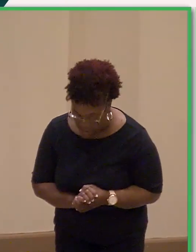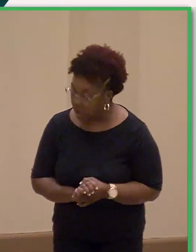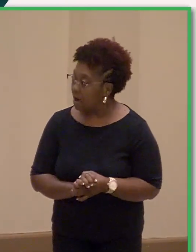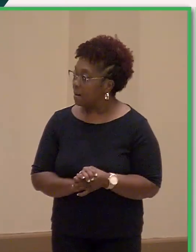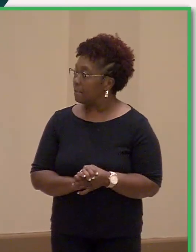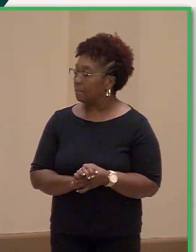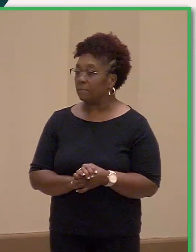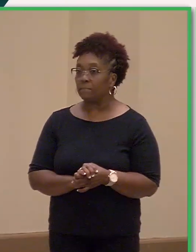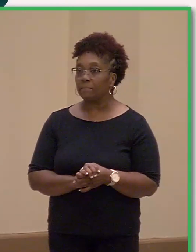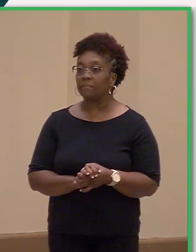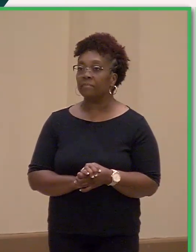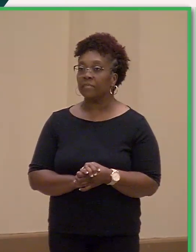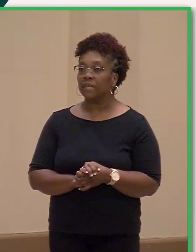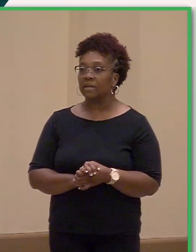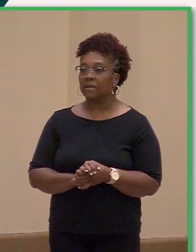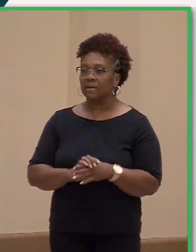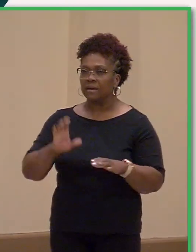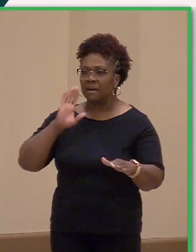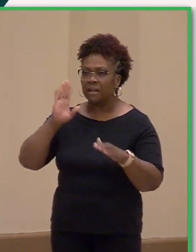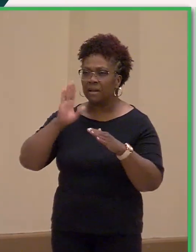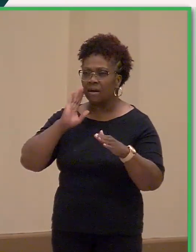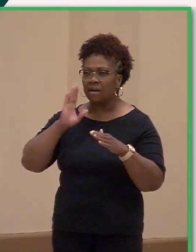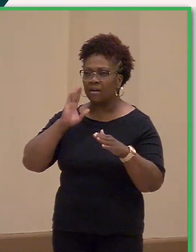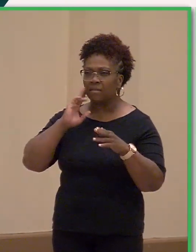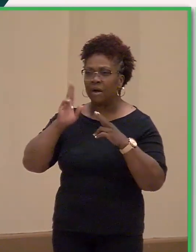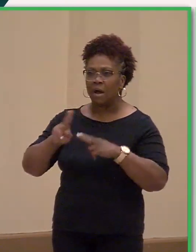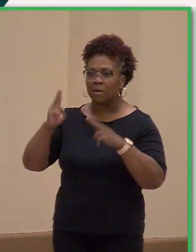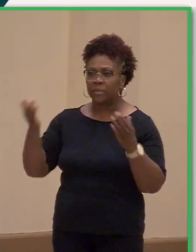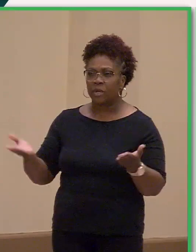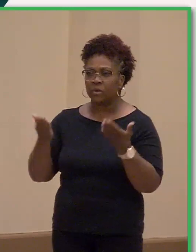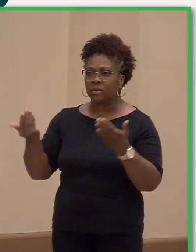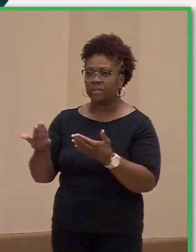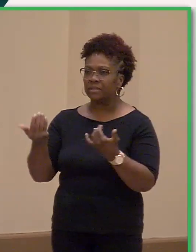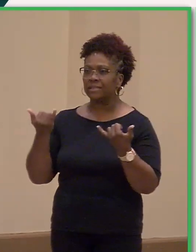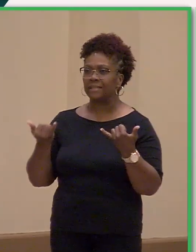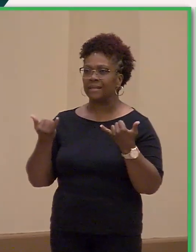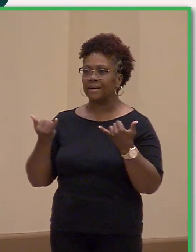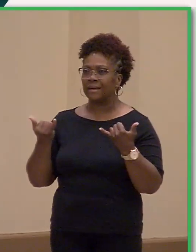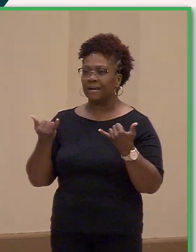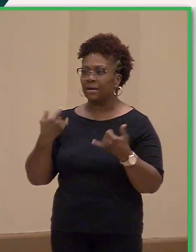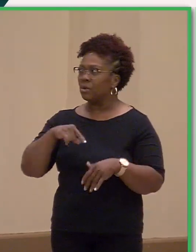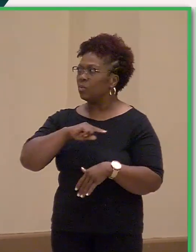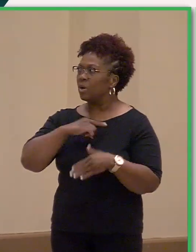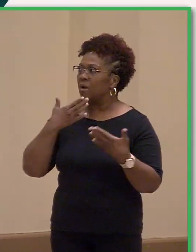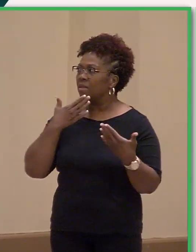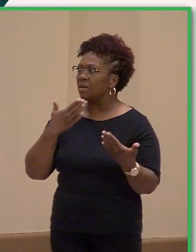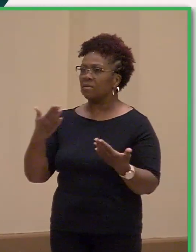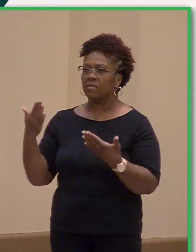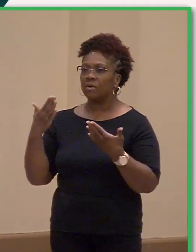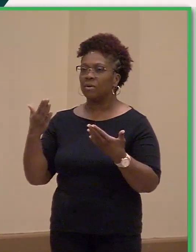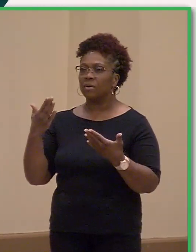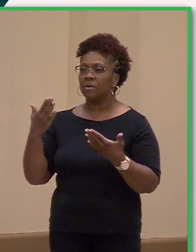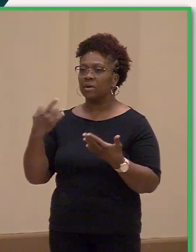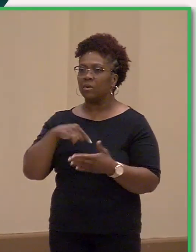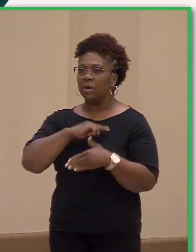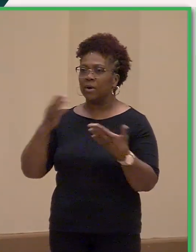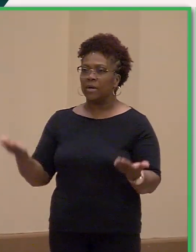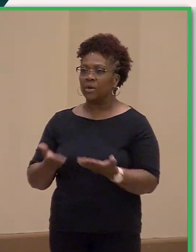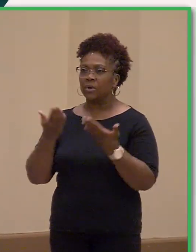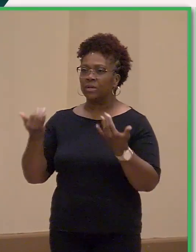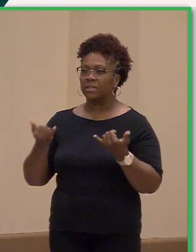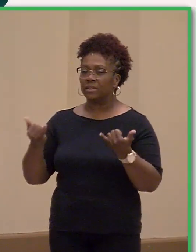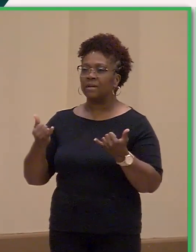Praise the Lord, everyone. We are honored to be here on today. We are thankful that we are able to meet today, and I